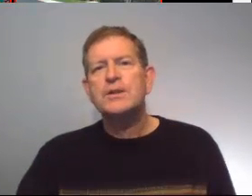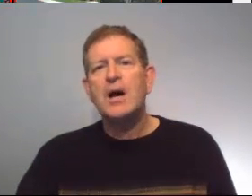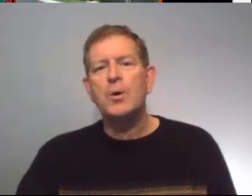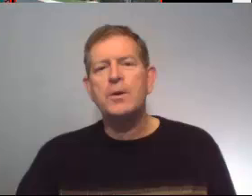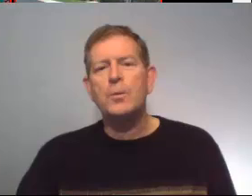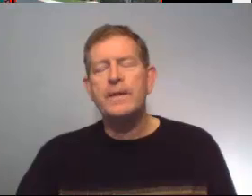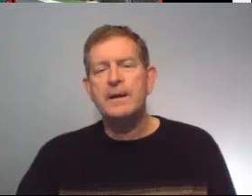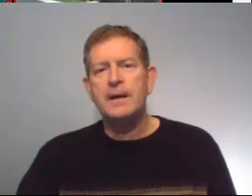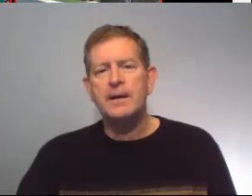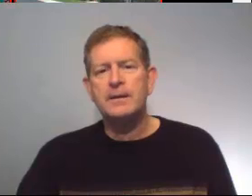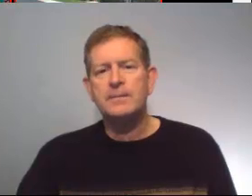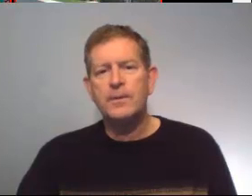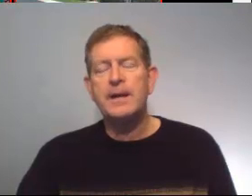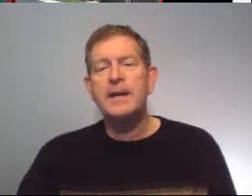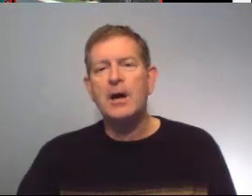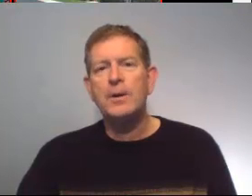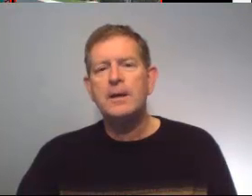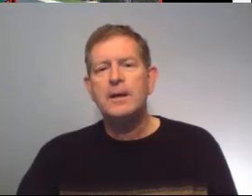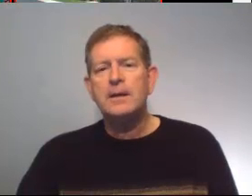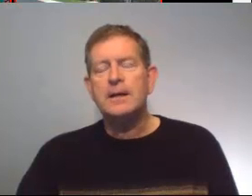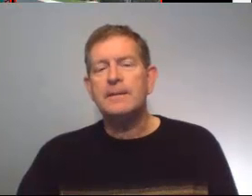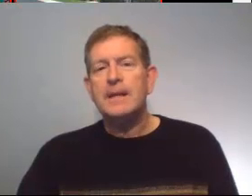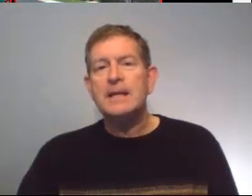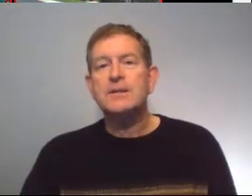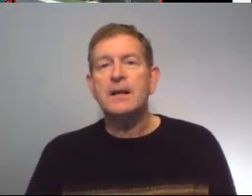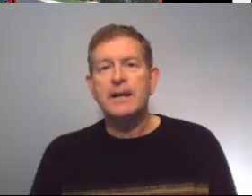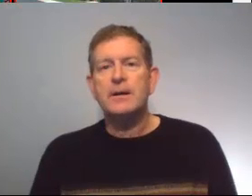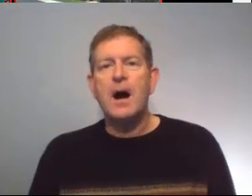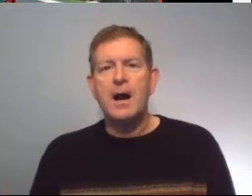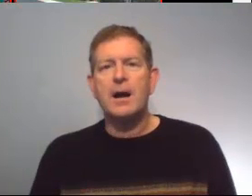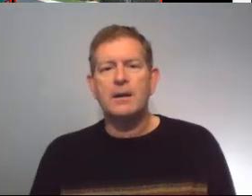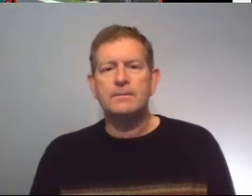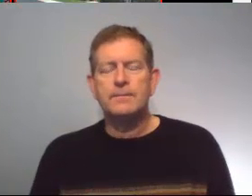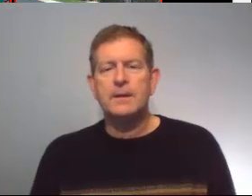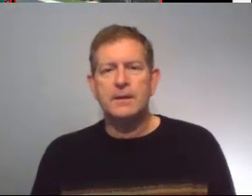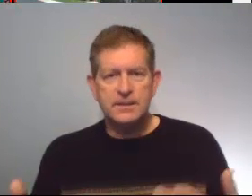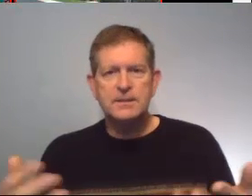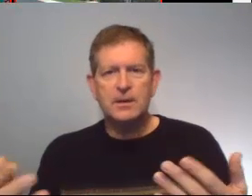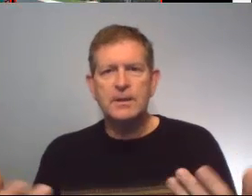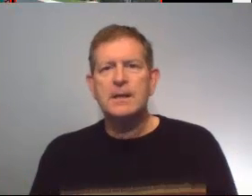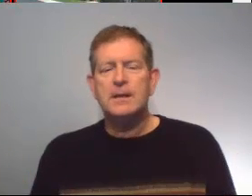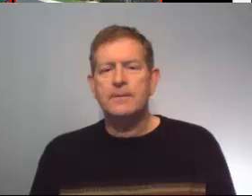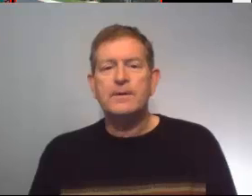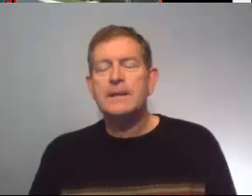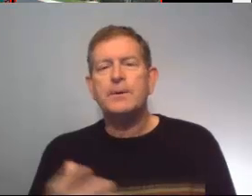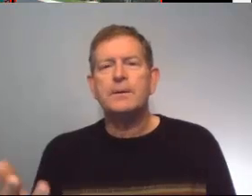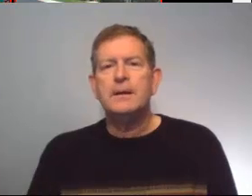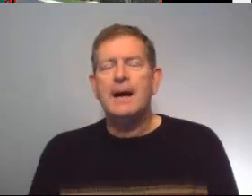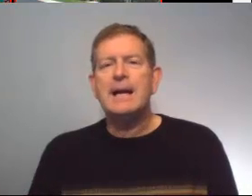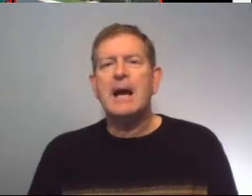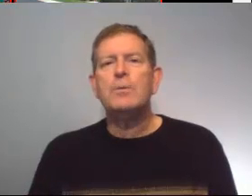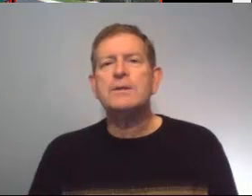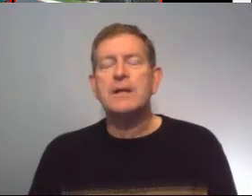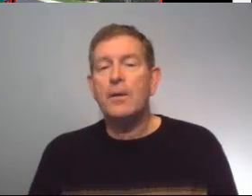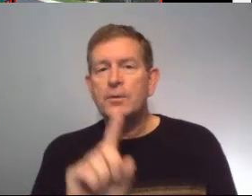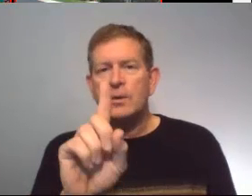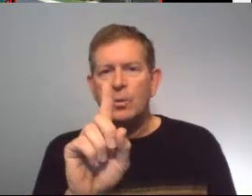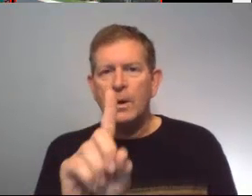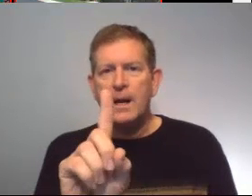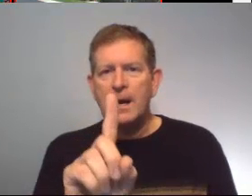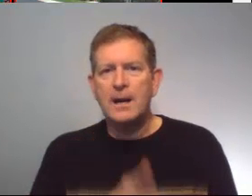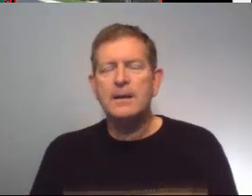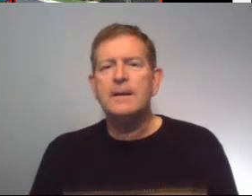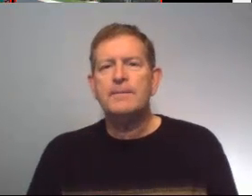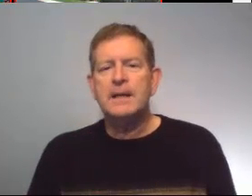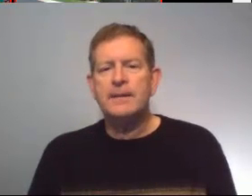first sound within a noun is the letter R. It's a sound, for example, I wouldn't say, although there's only